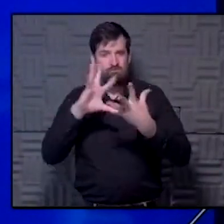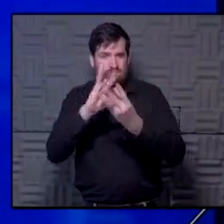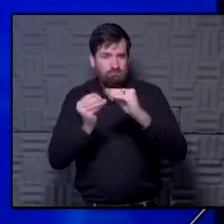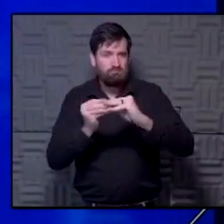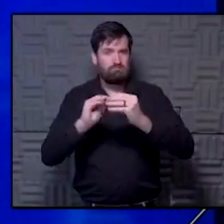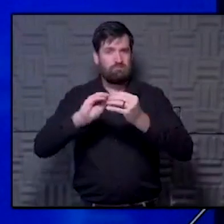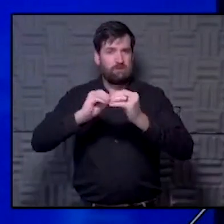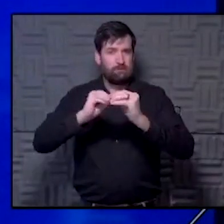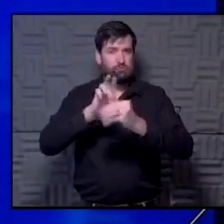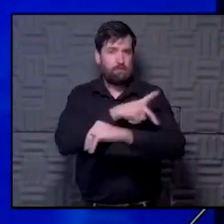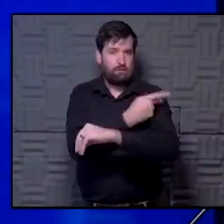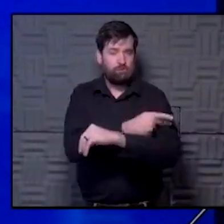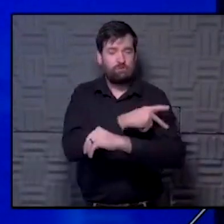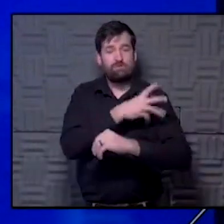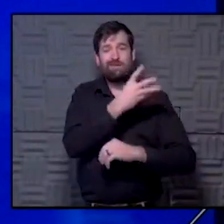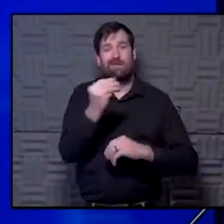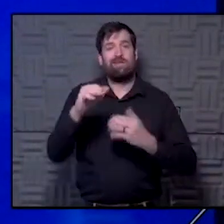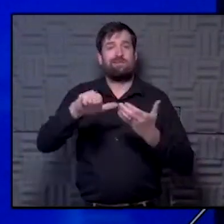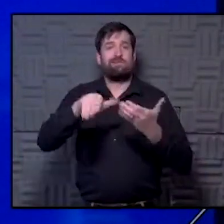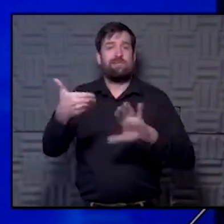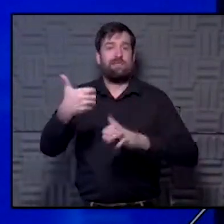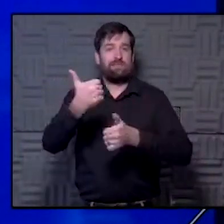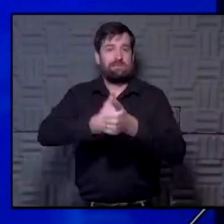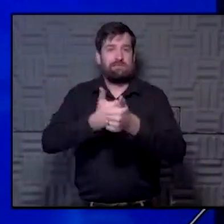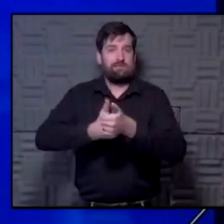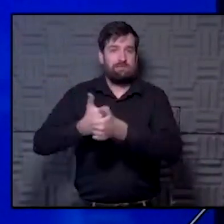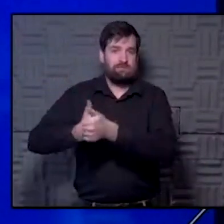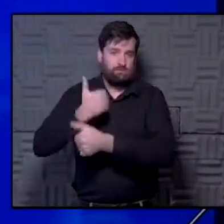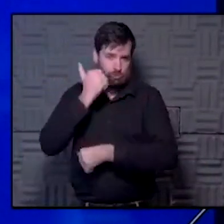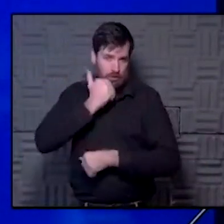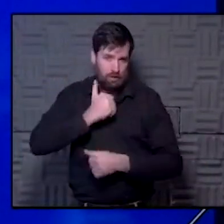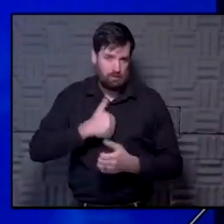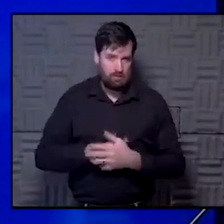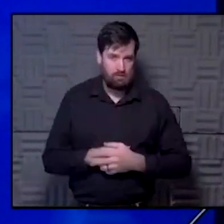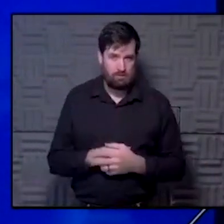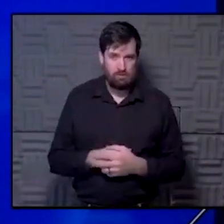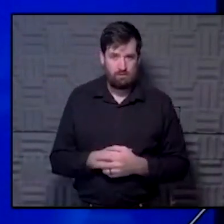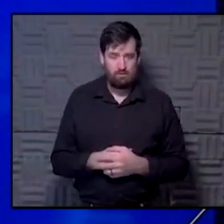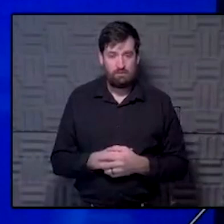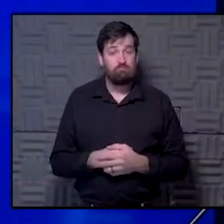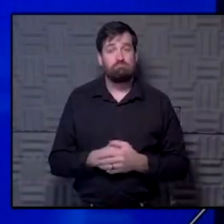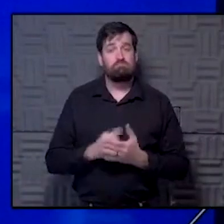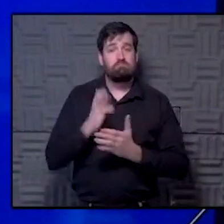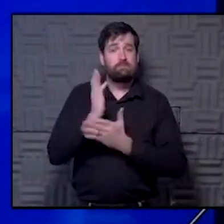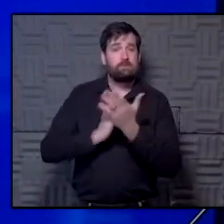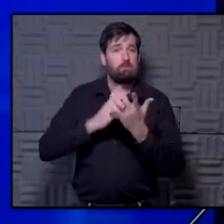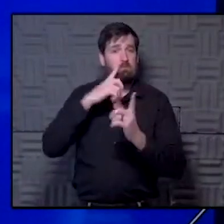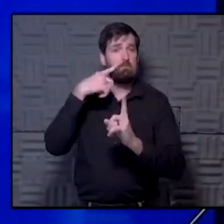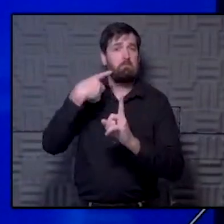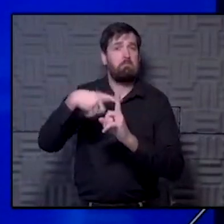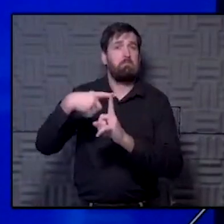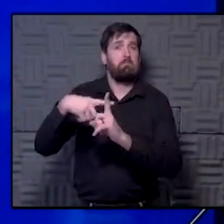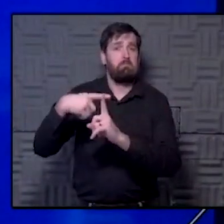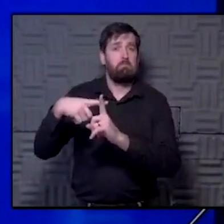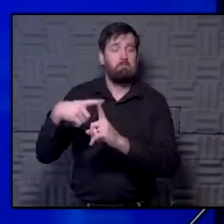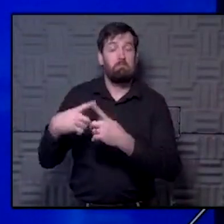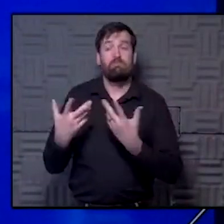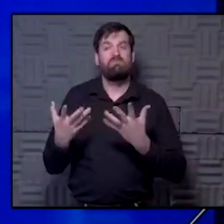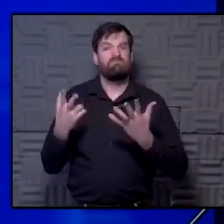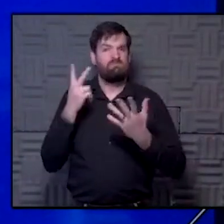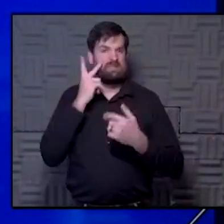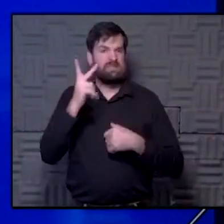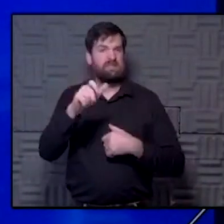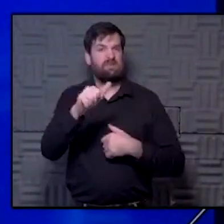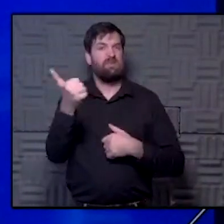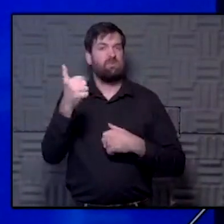and also the number of deaths per day. So all some encouraging signs, I think. We've seen one other